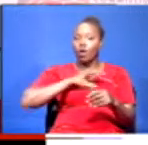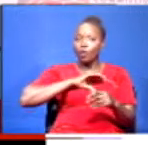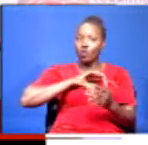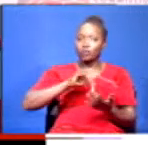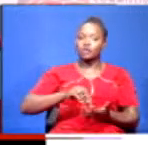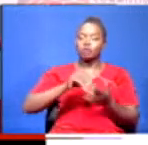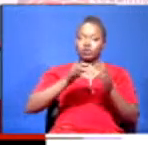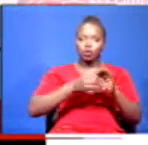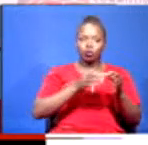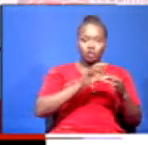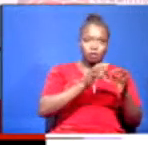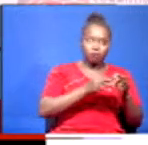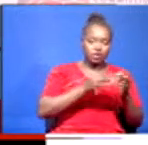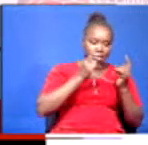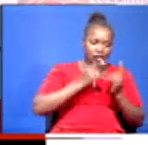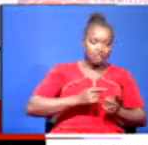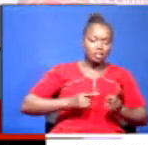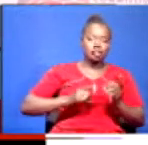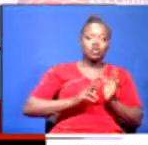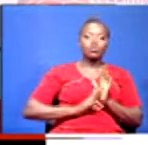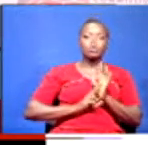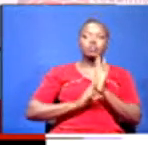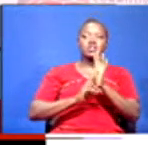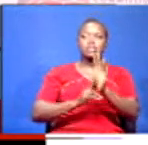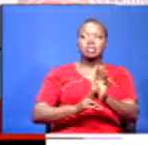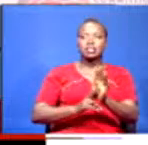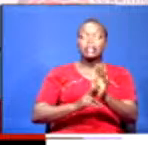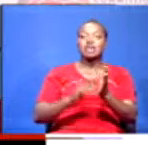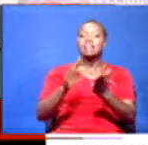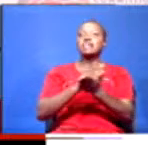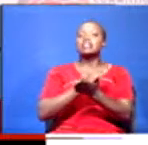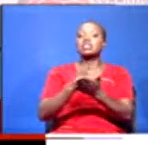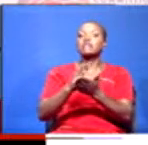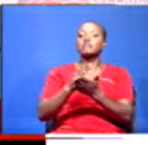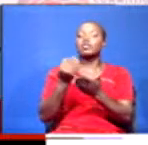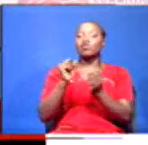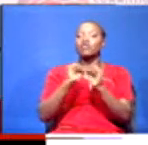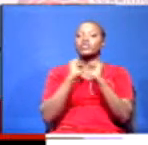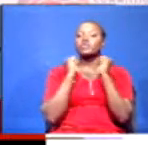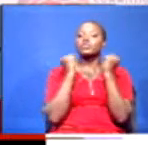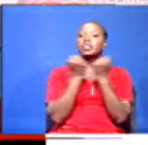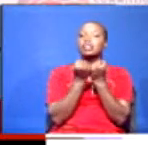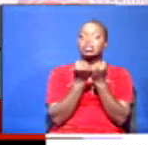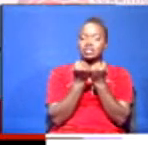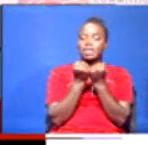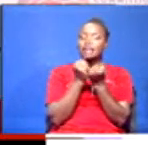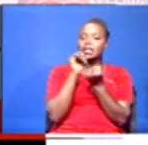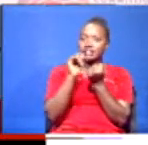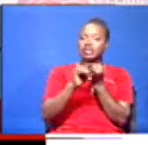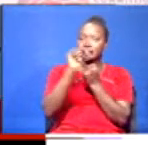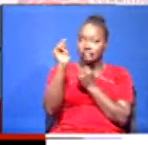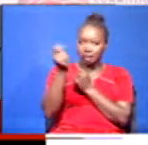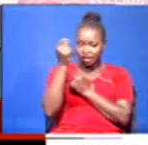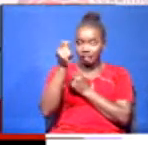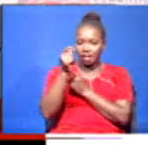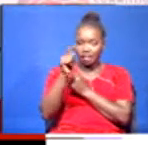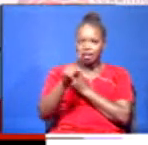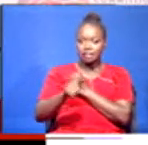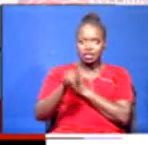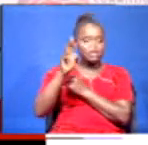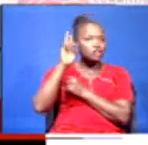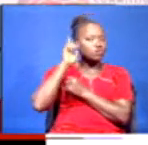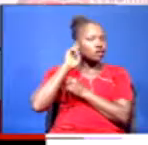Olympics athletes who represent a segment of society that Kenya needs to